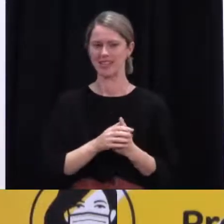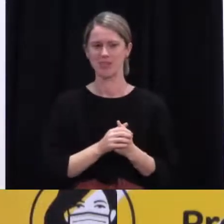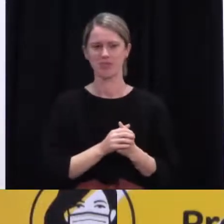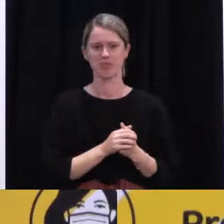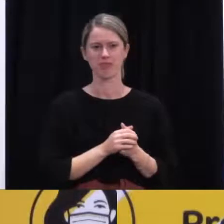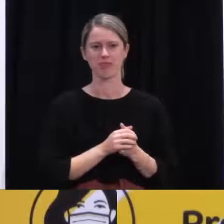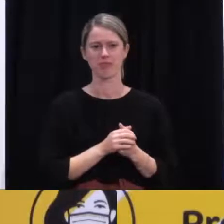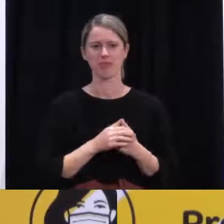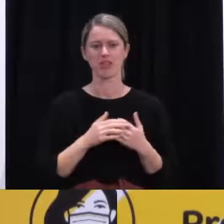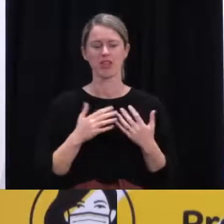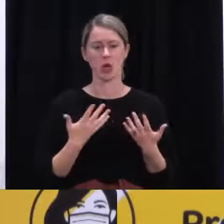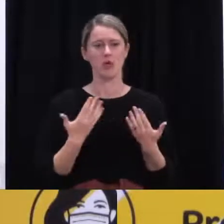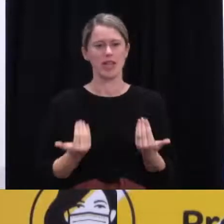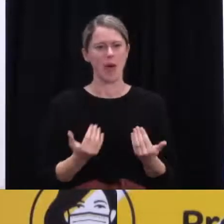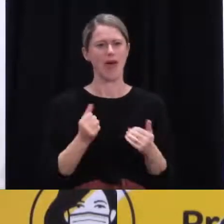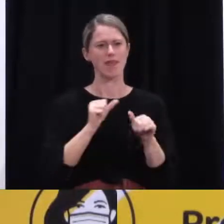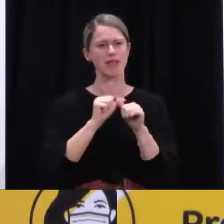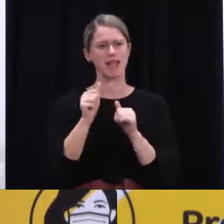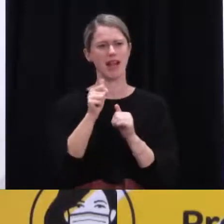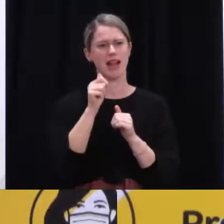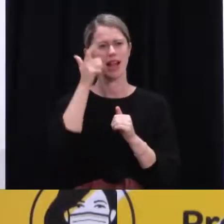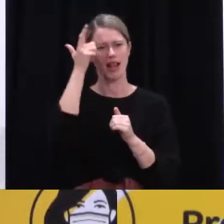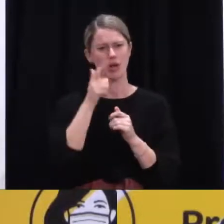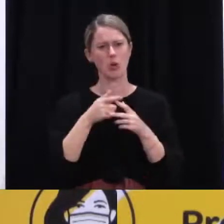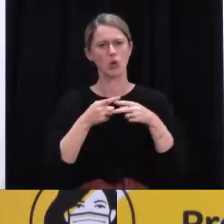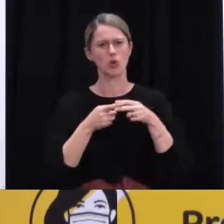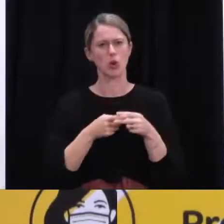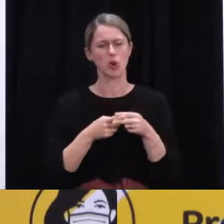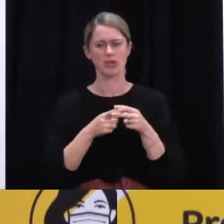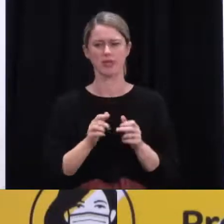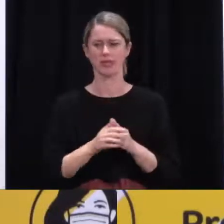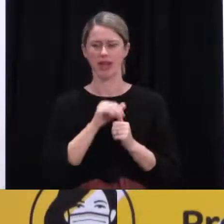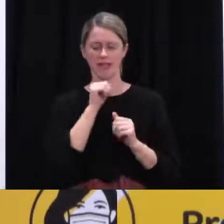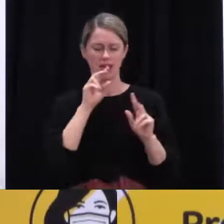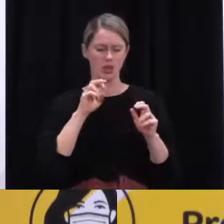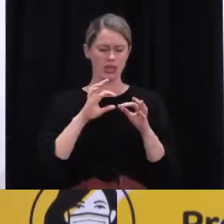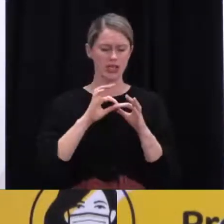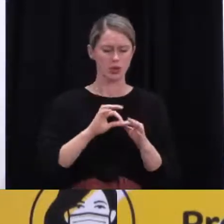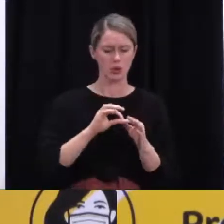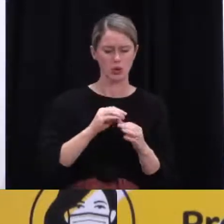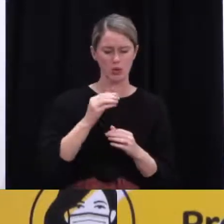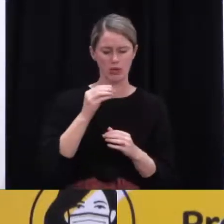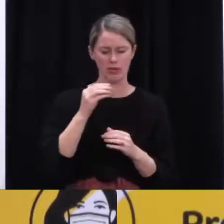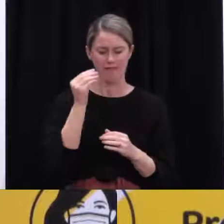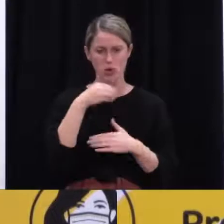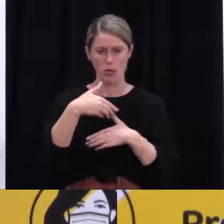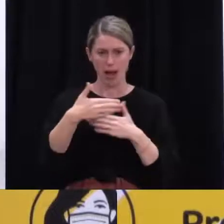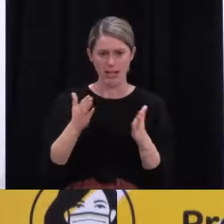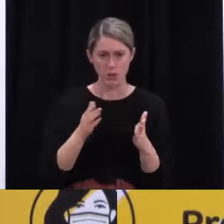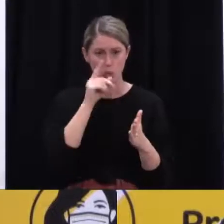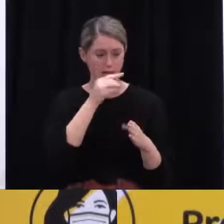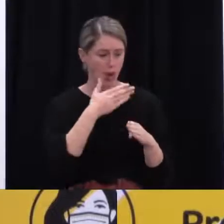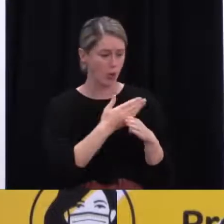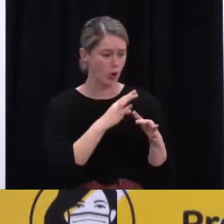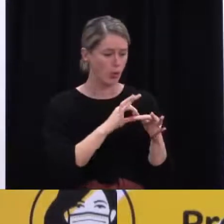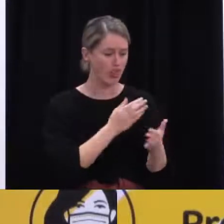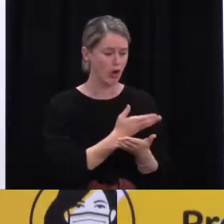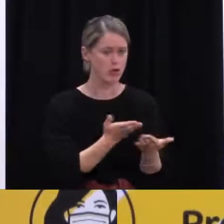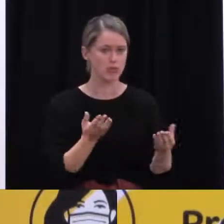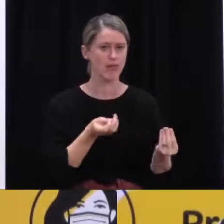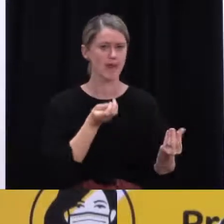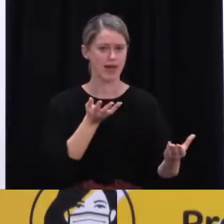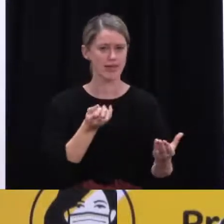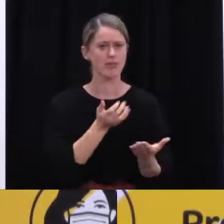everybody. We've now got better legal tools around that. Where there are issues around food parcels and so on, we will work with those providers to make